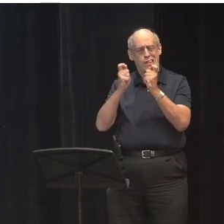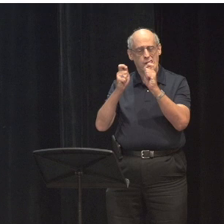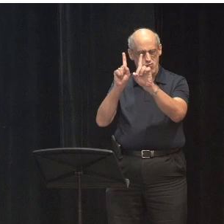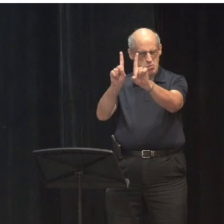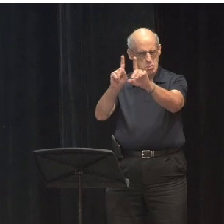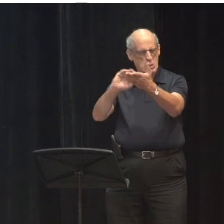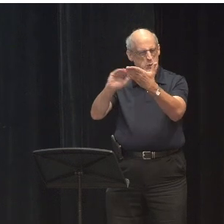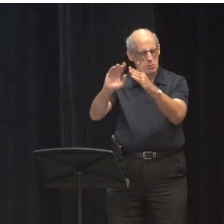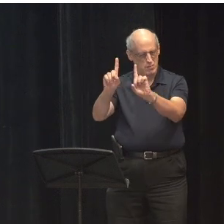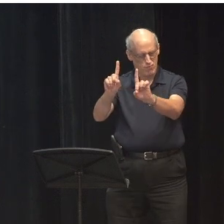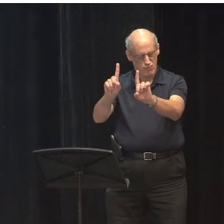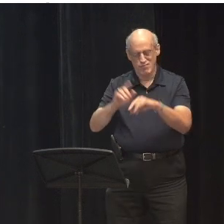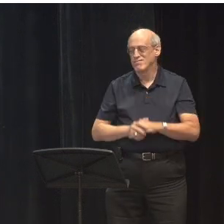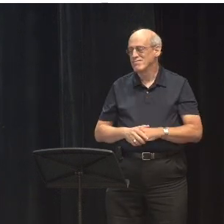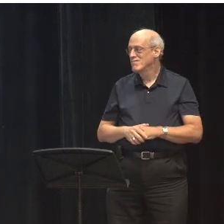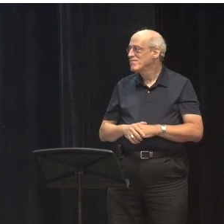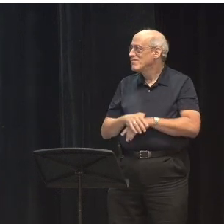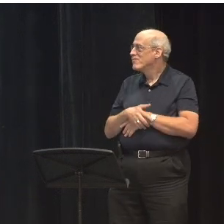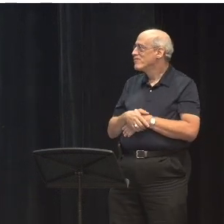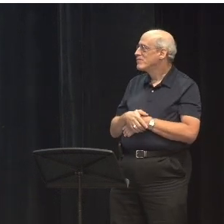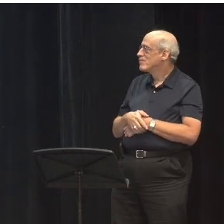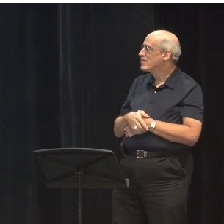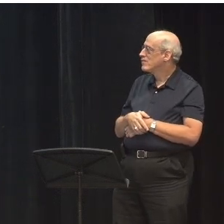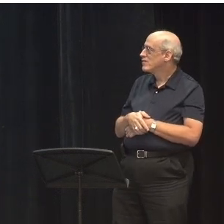Beginning means smooth sailing the rest of the way through.